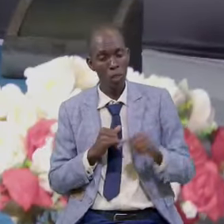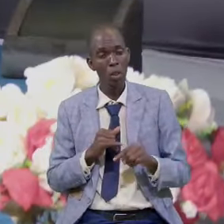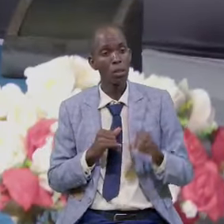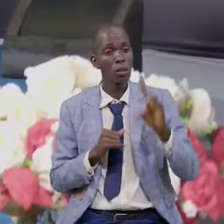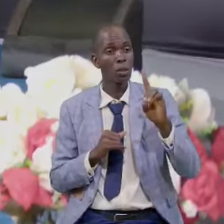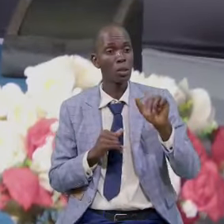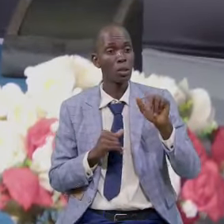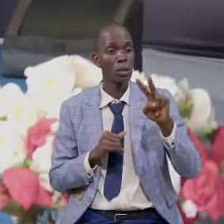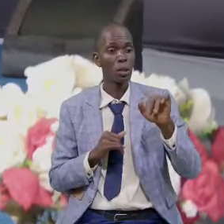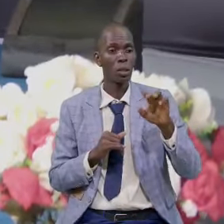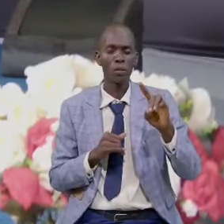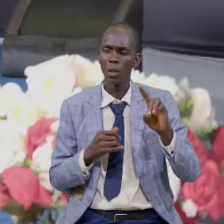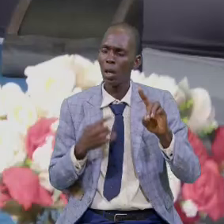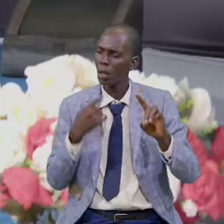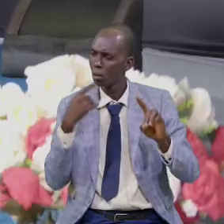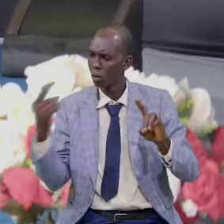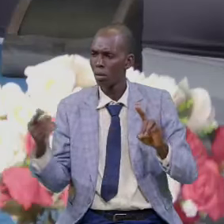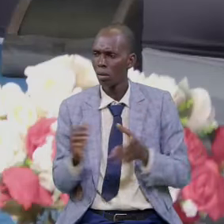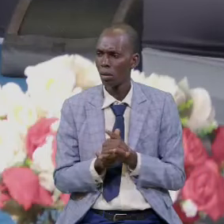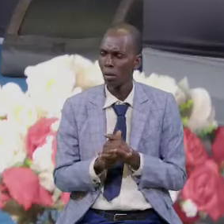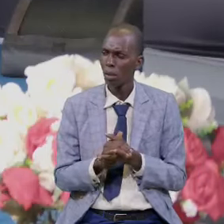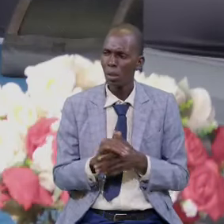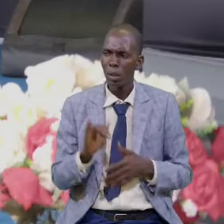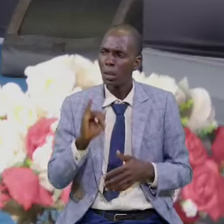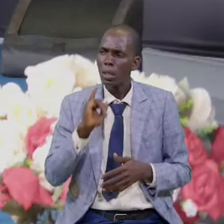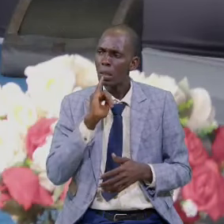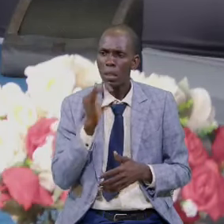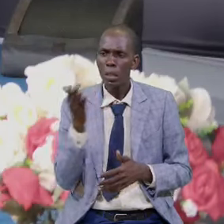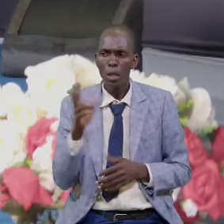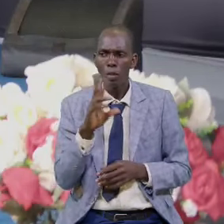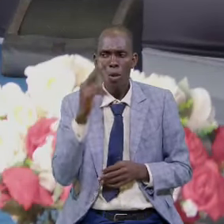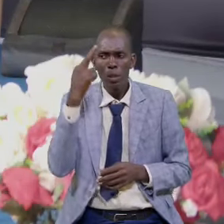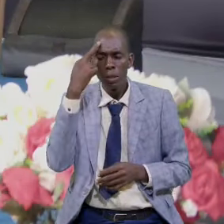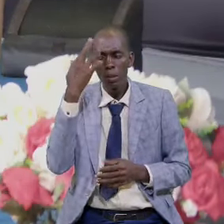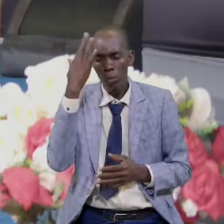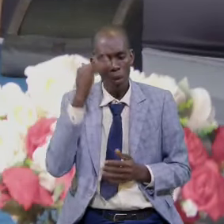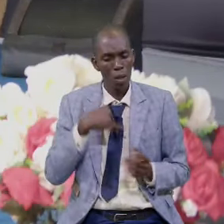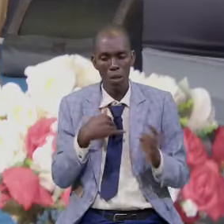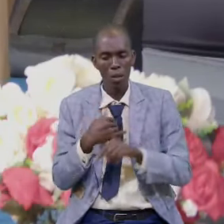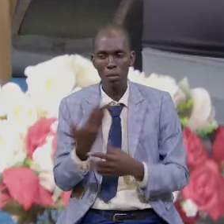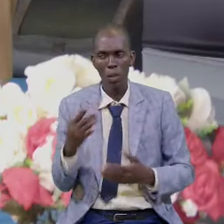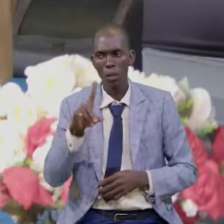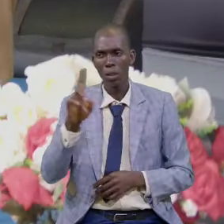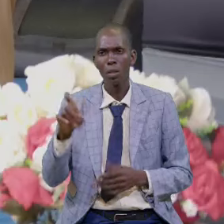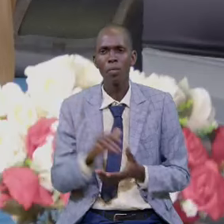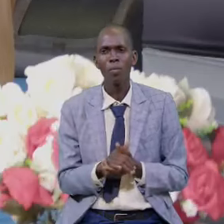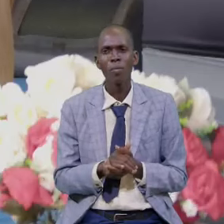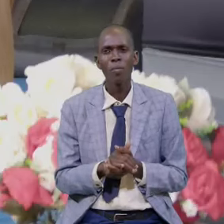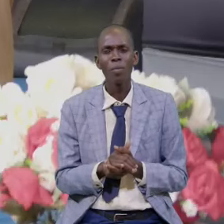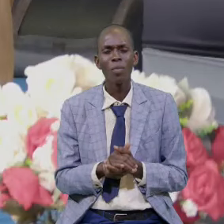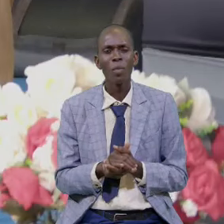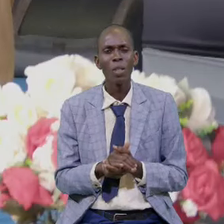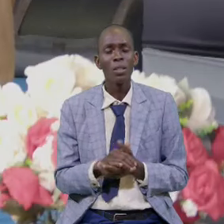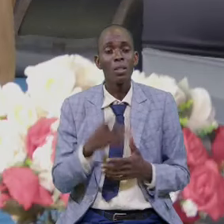there not a cause? Think about that. A person that knows I am on